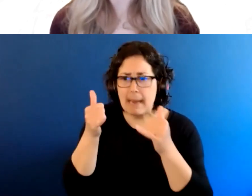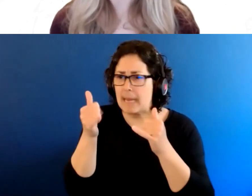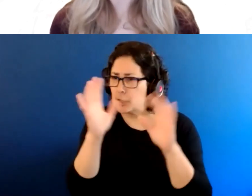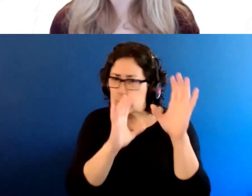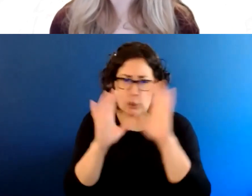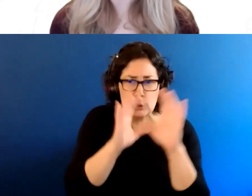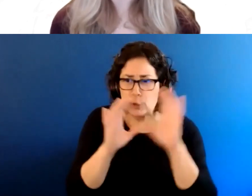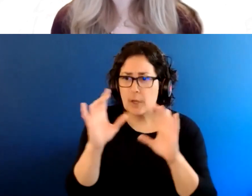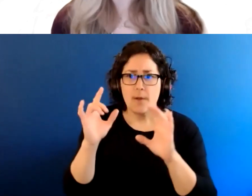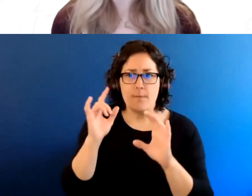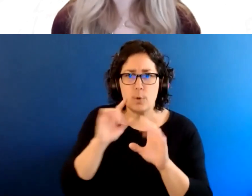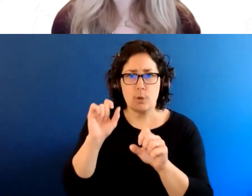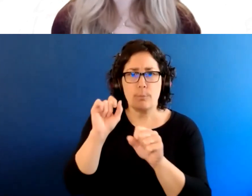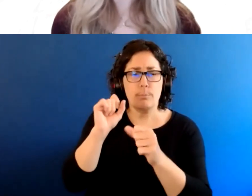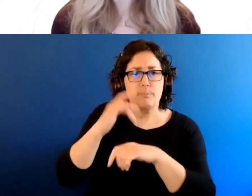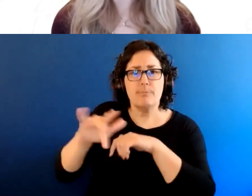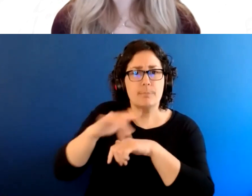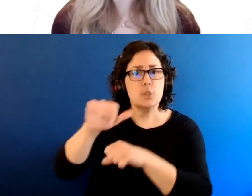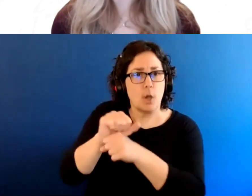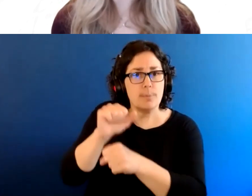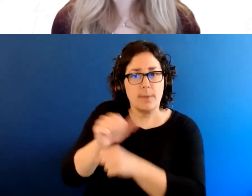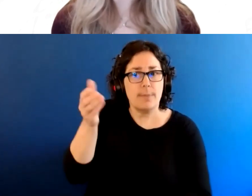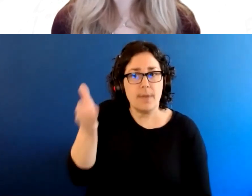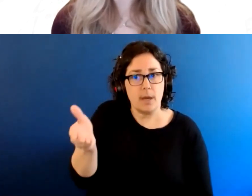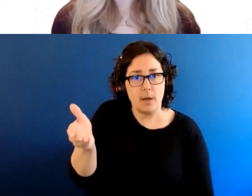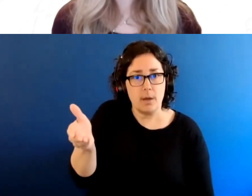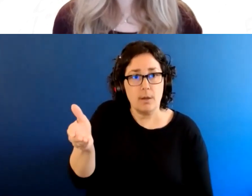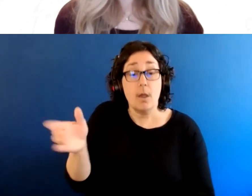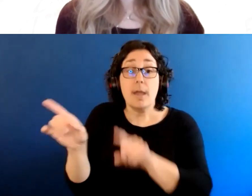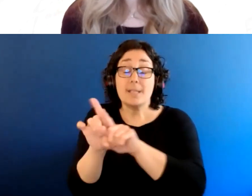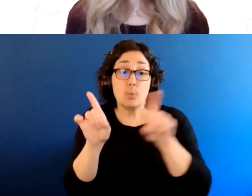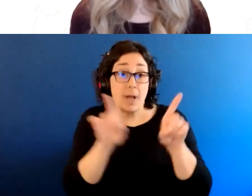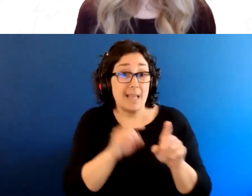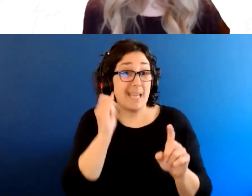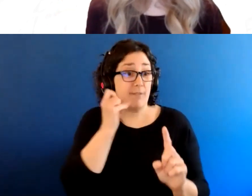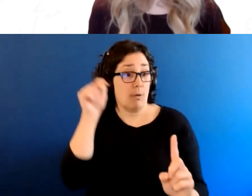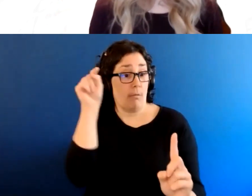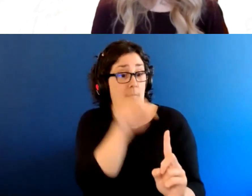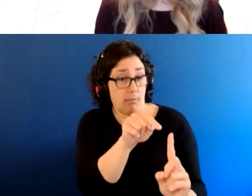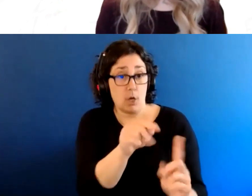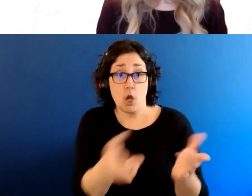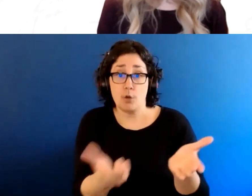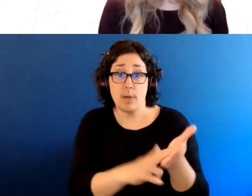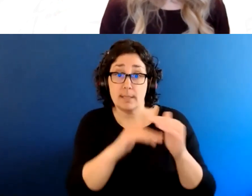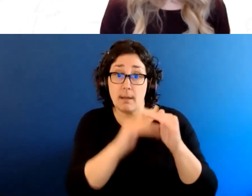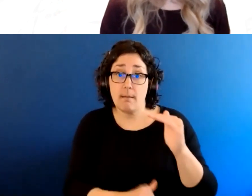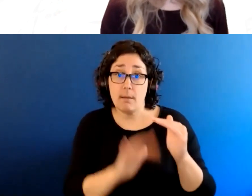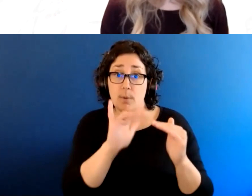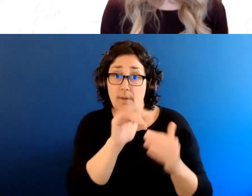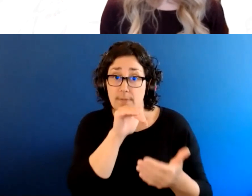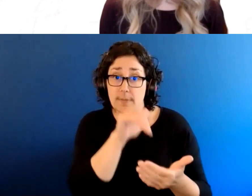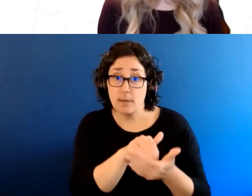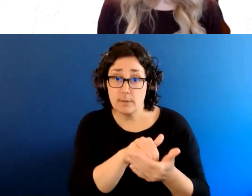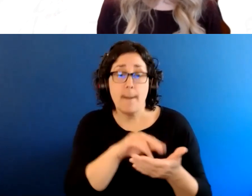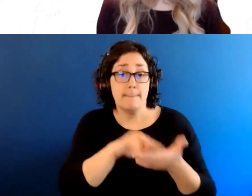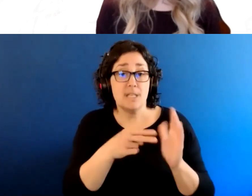for tenders that are out there. And in addition, if you are targeting contracts that are under 25,000, you're more